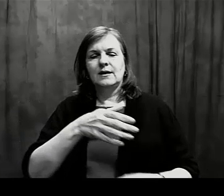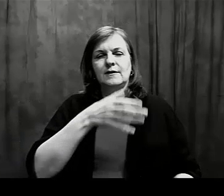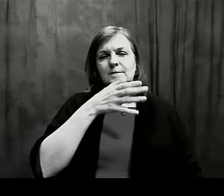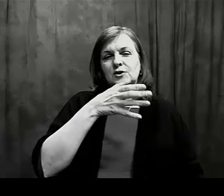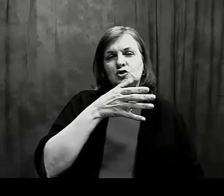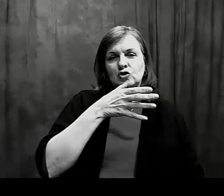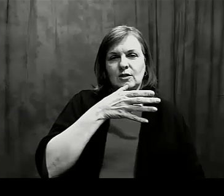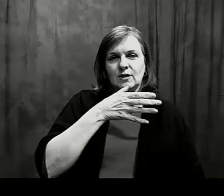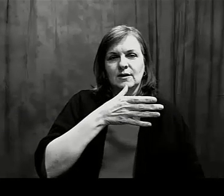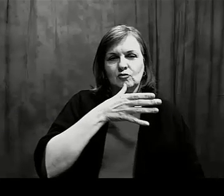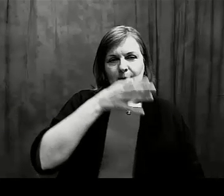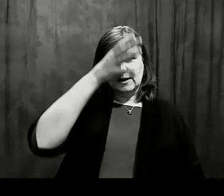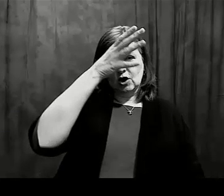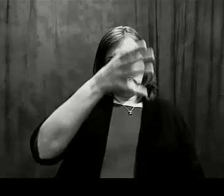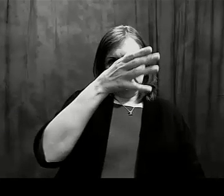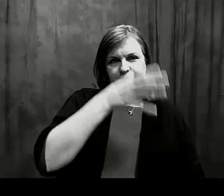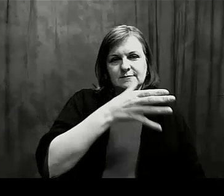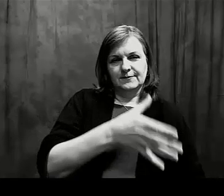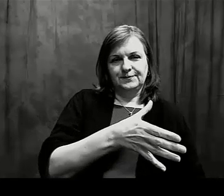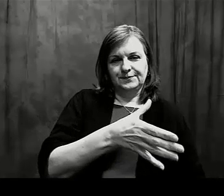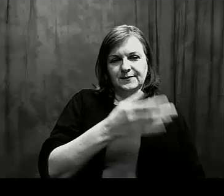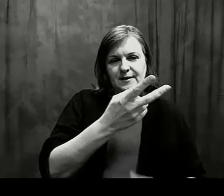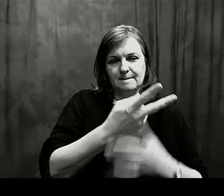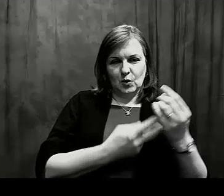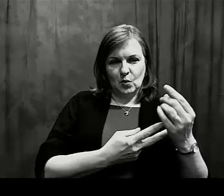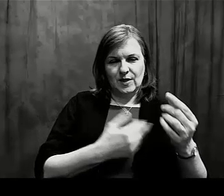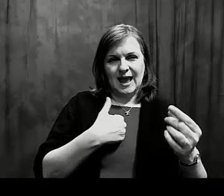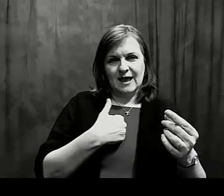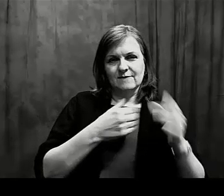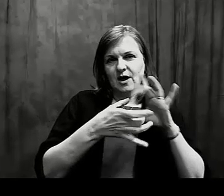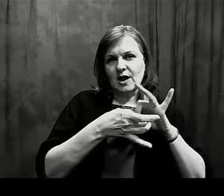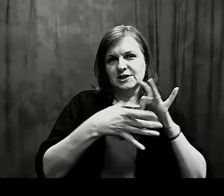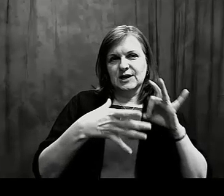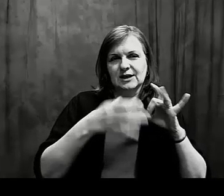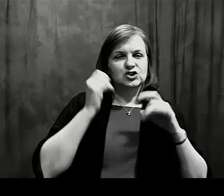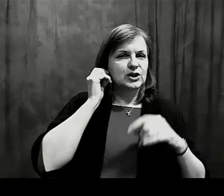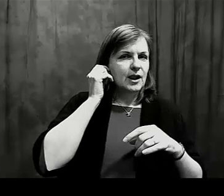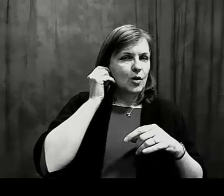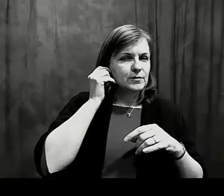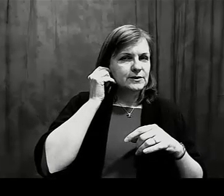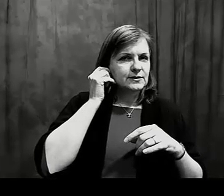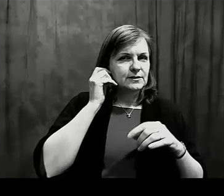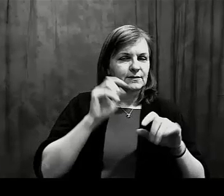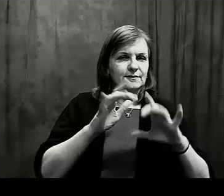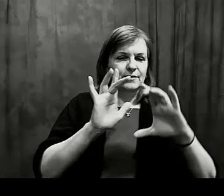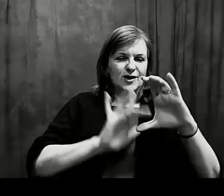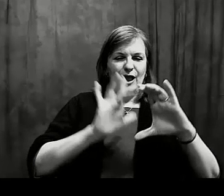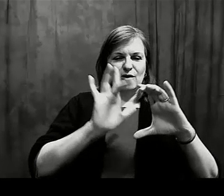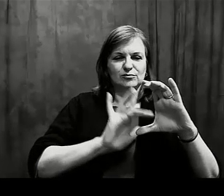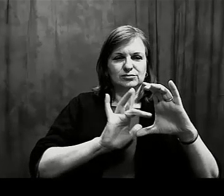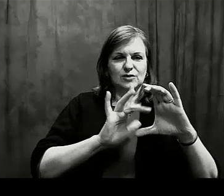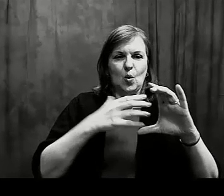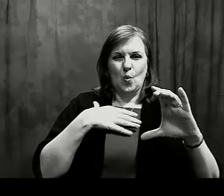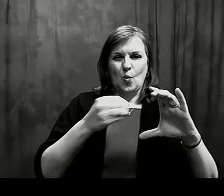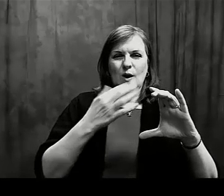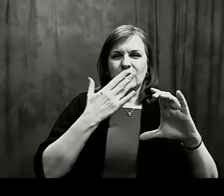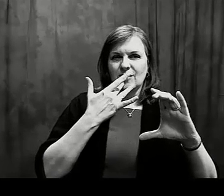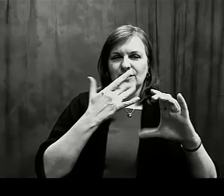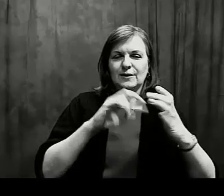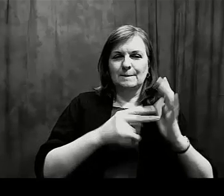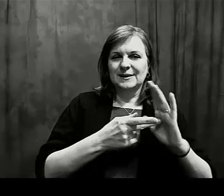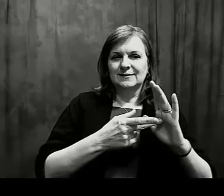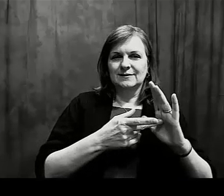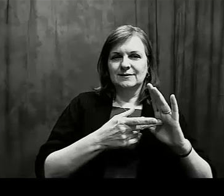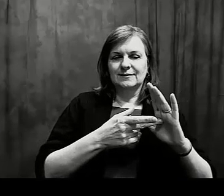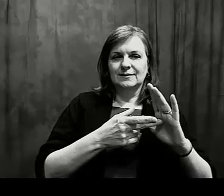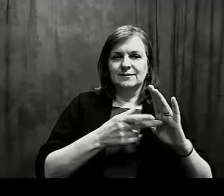In this case, with our maternal grandparents, they both have unattached earlobes, these